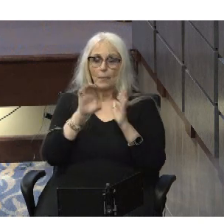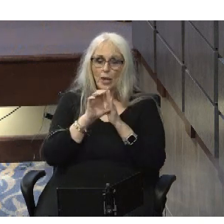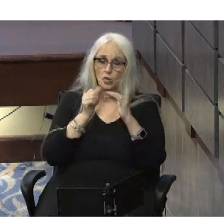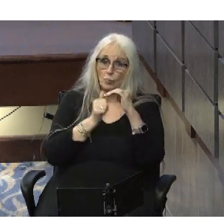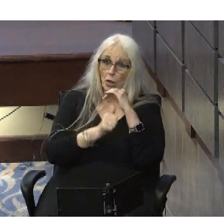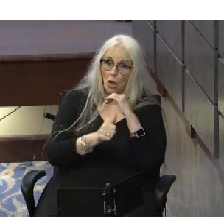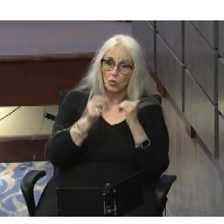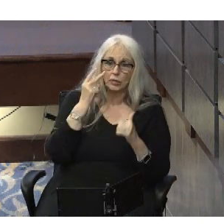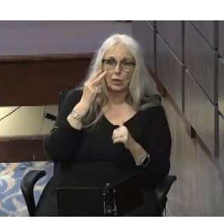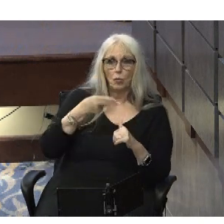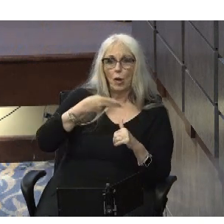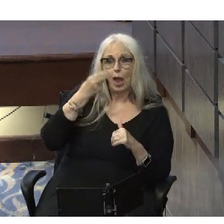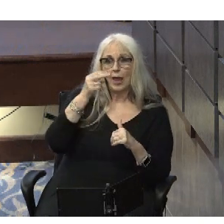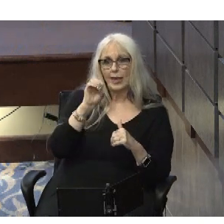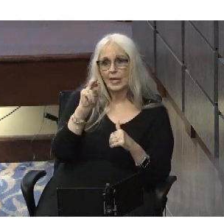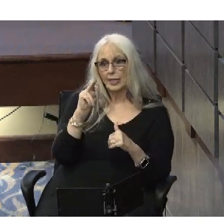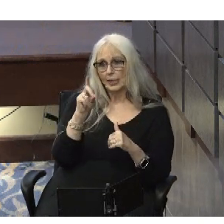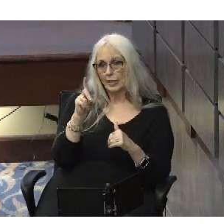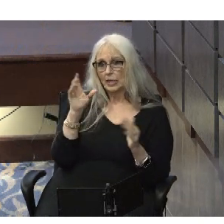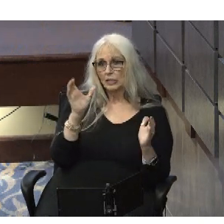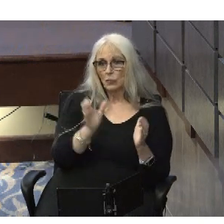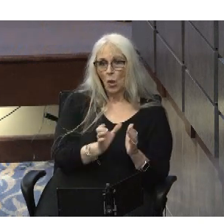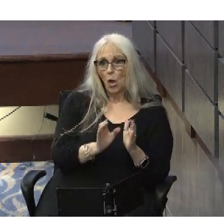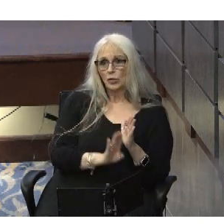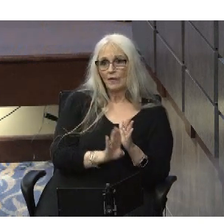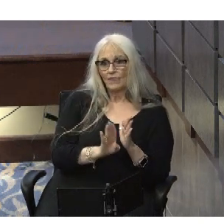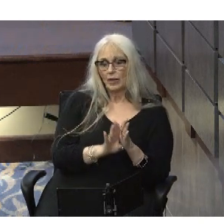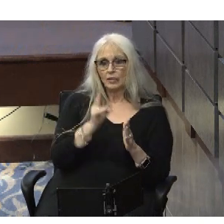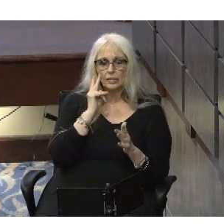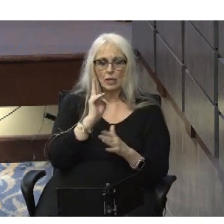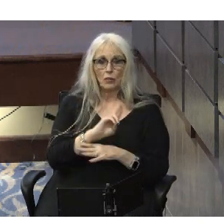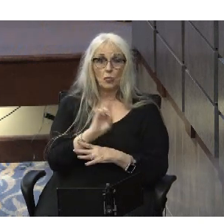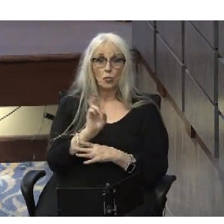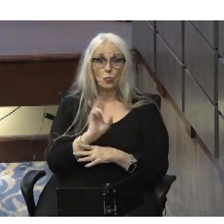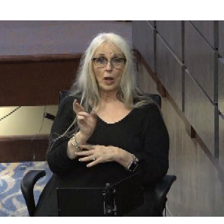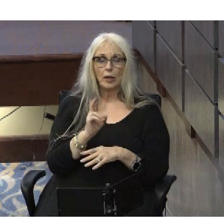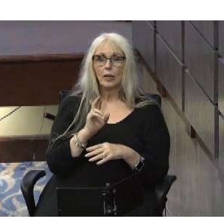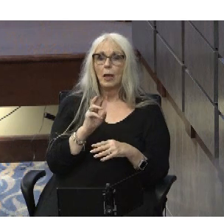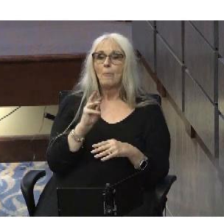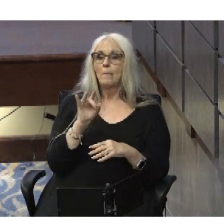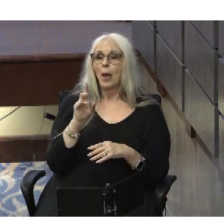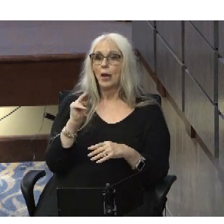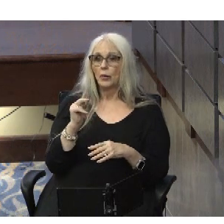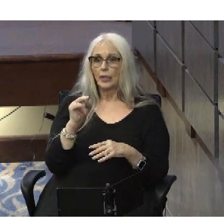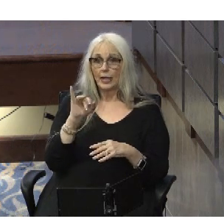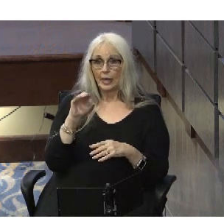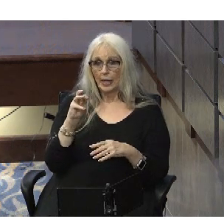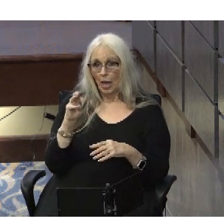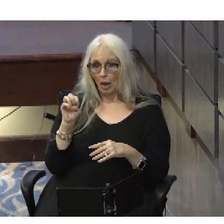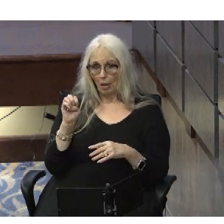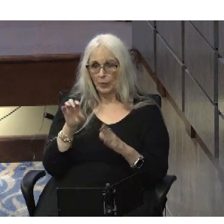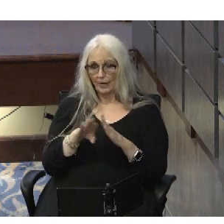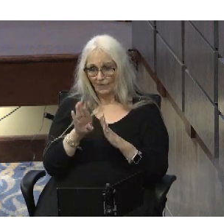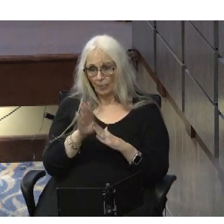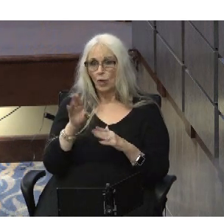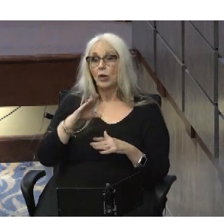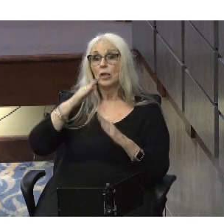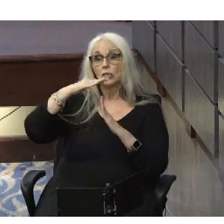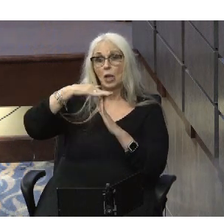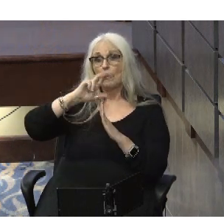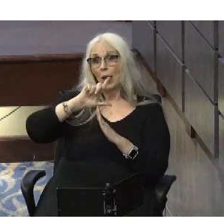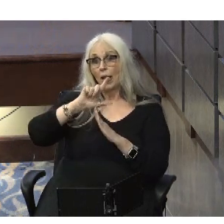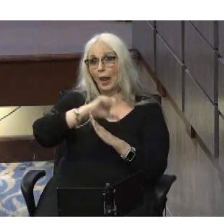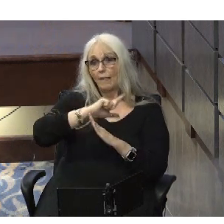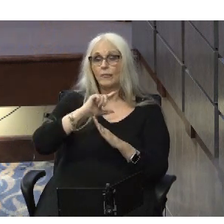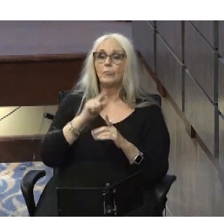one high-end tiny home development, also, and that's on your right there, a moderate income development up on your top left, and then the